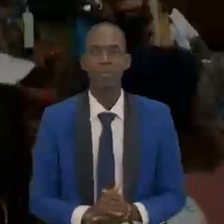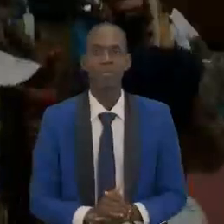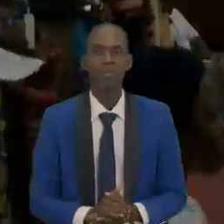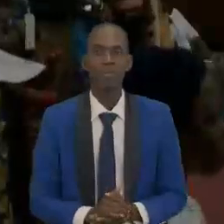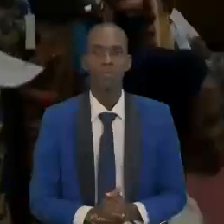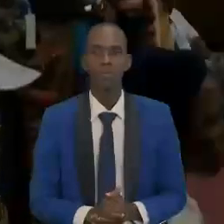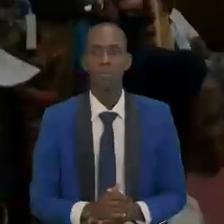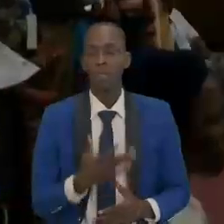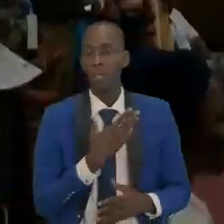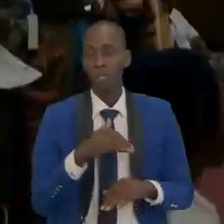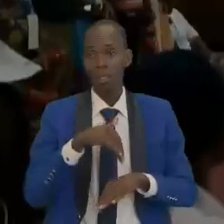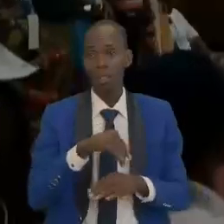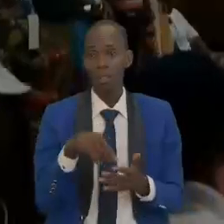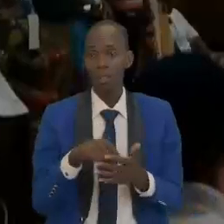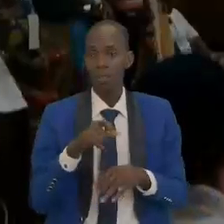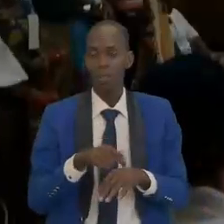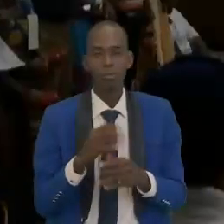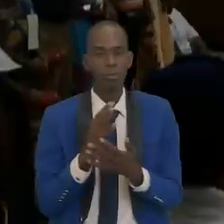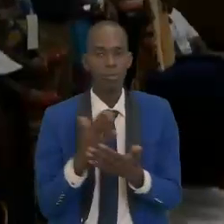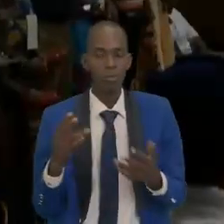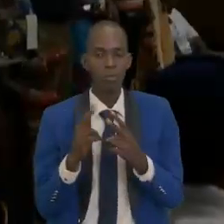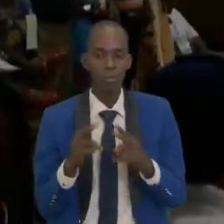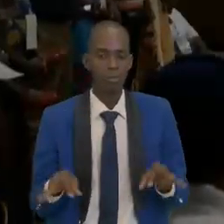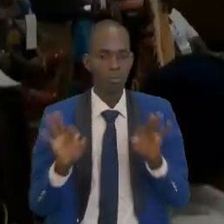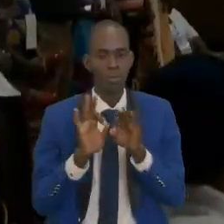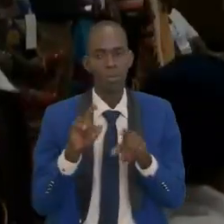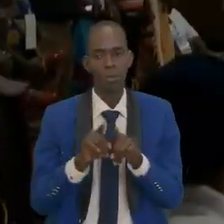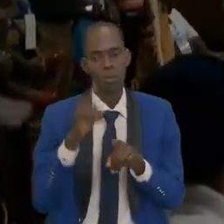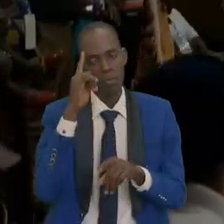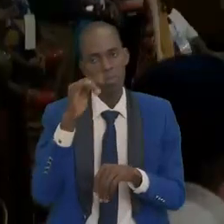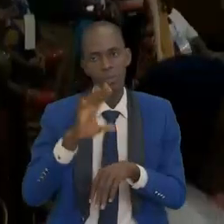and at this time something very important for the church